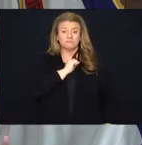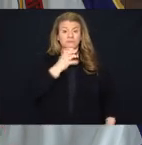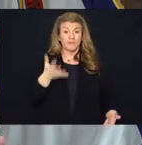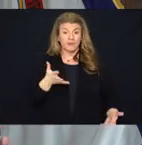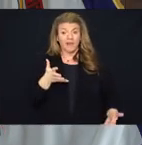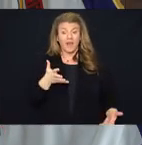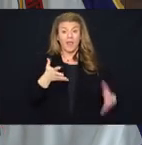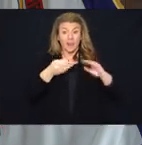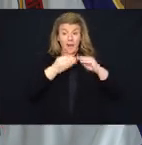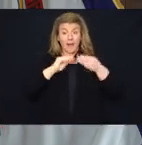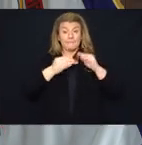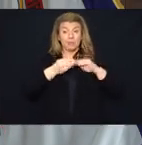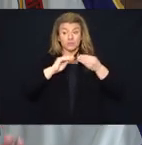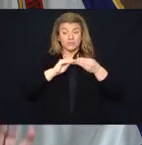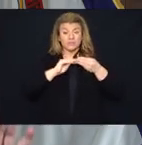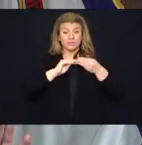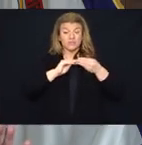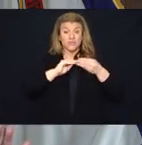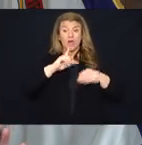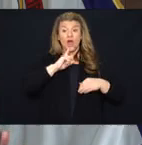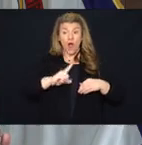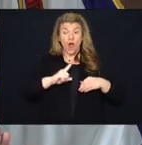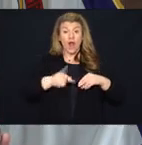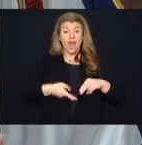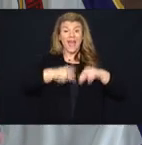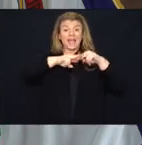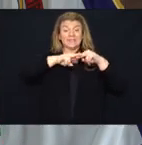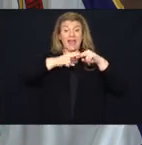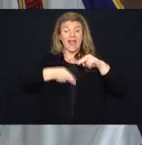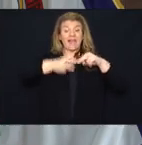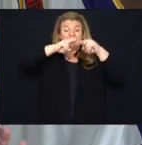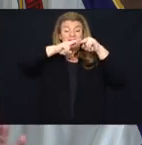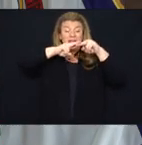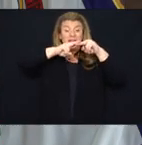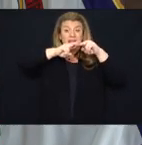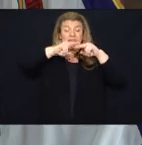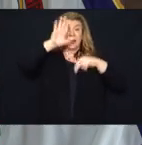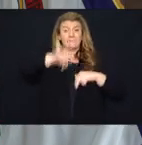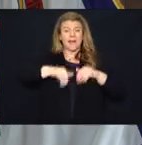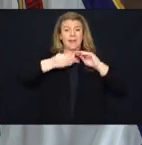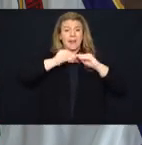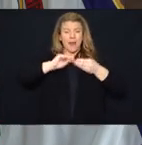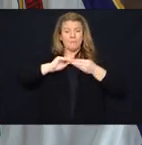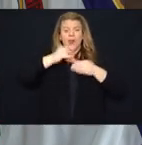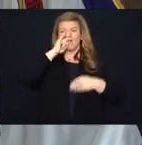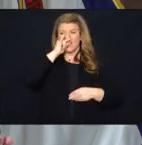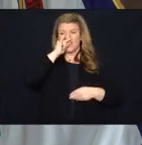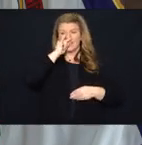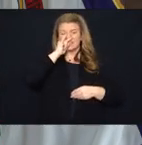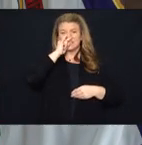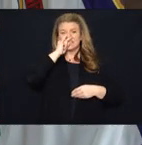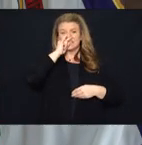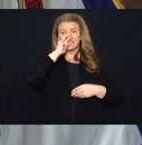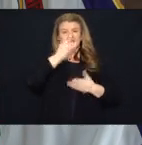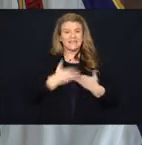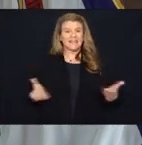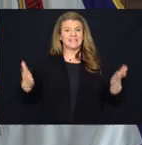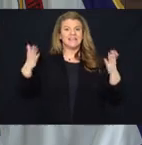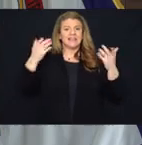the numbers are escalating by the number of pediatric cases that we have in